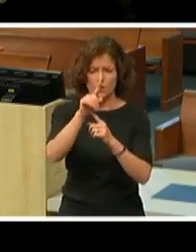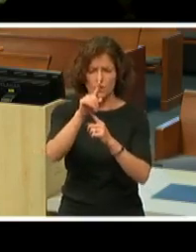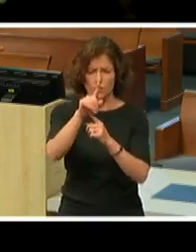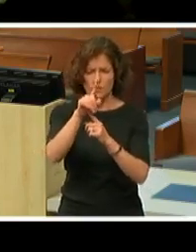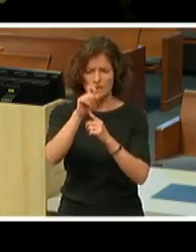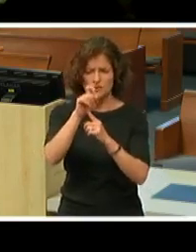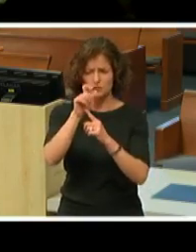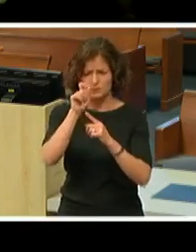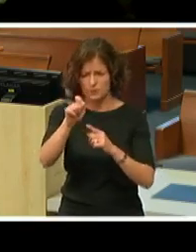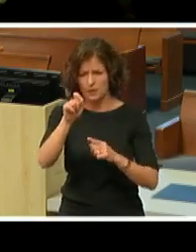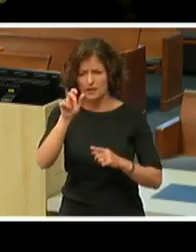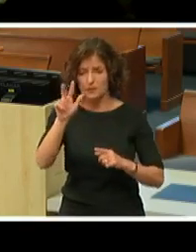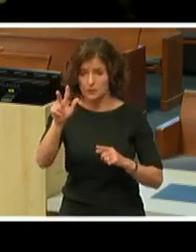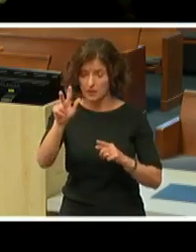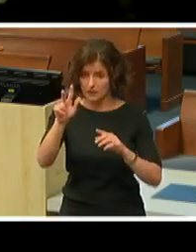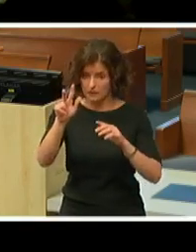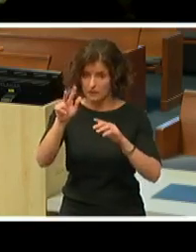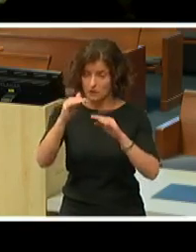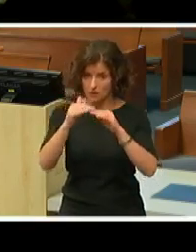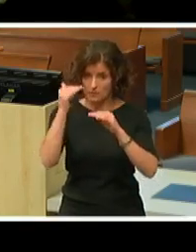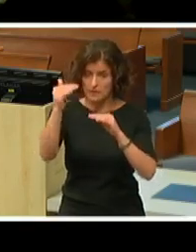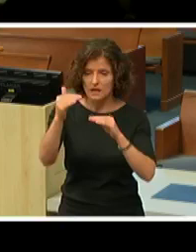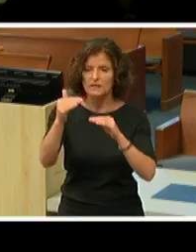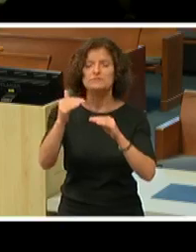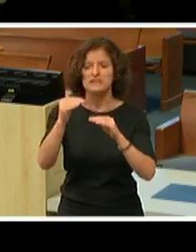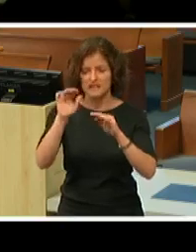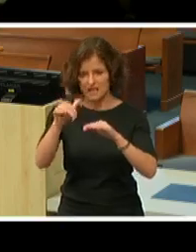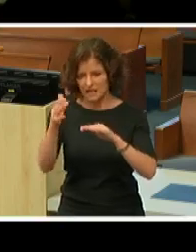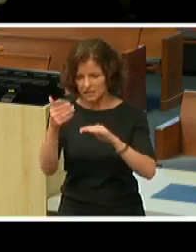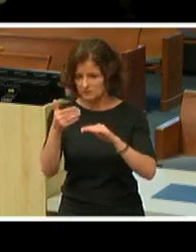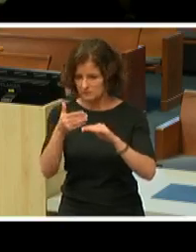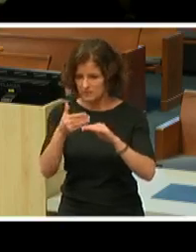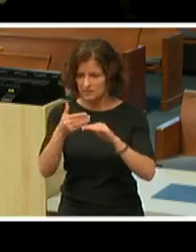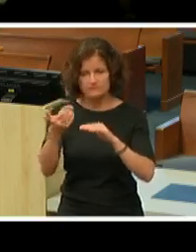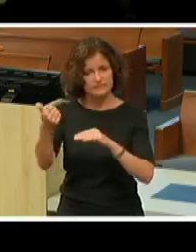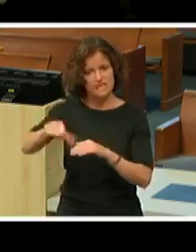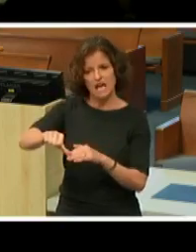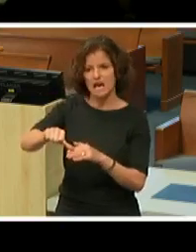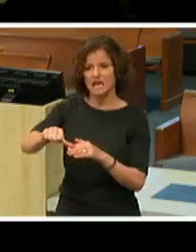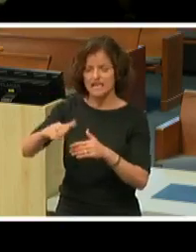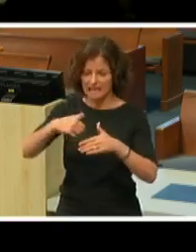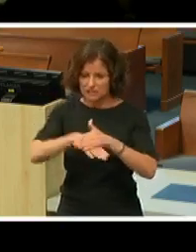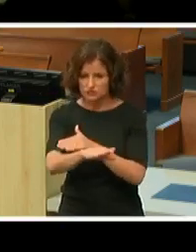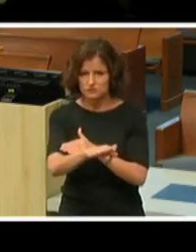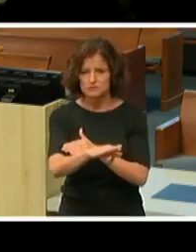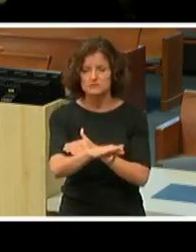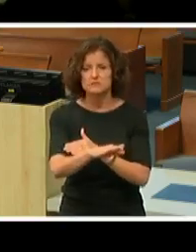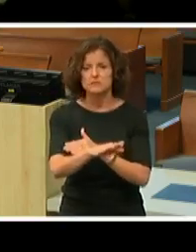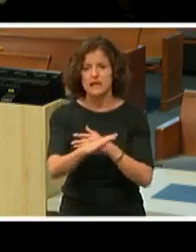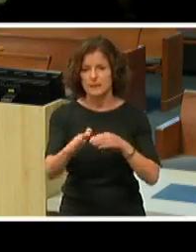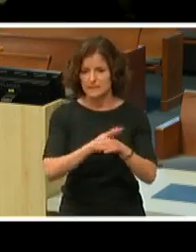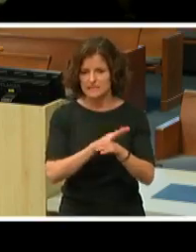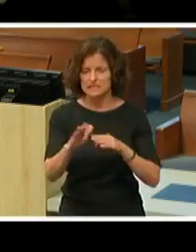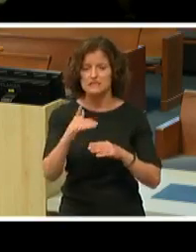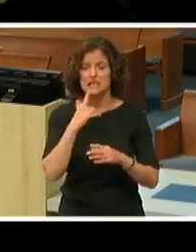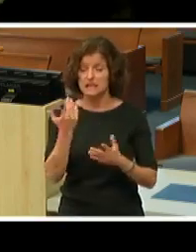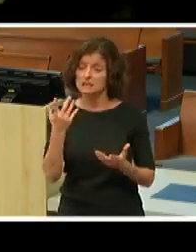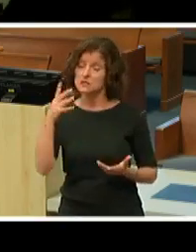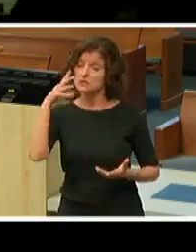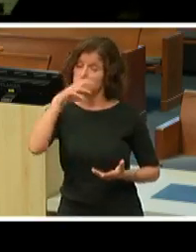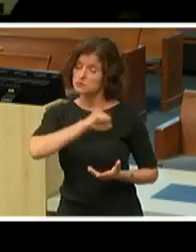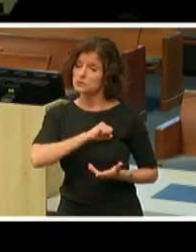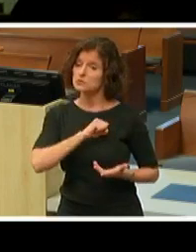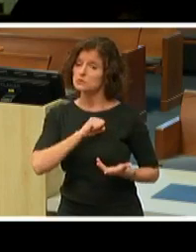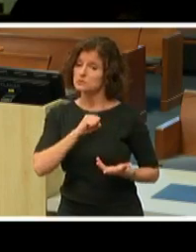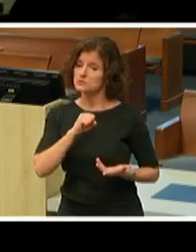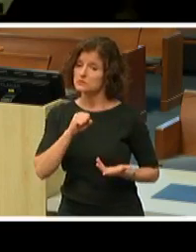is, then they can be denied entry. And I assume that would. I